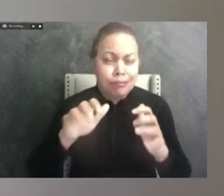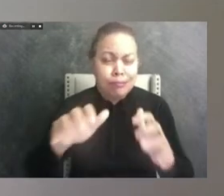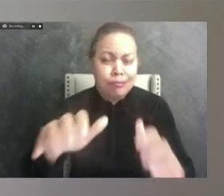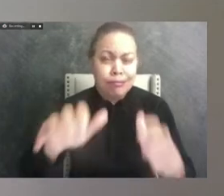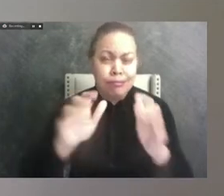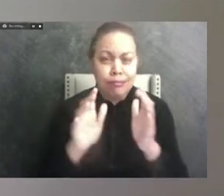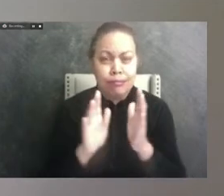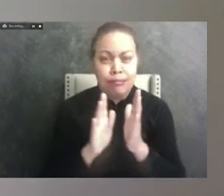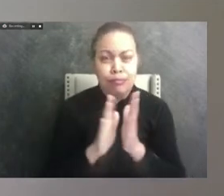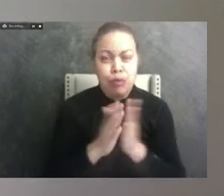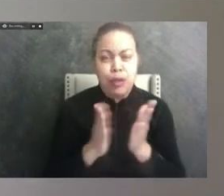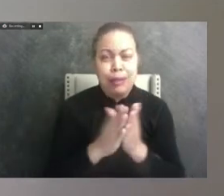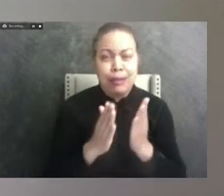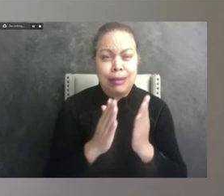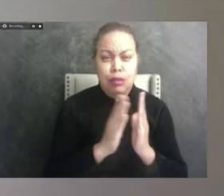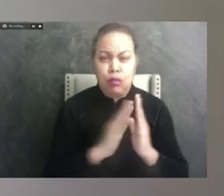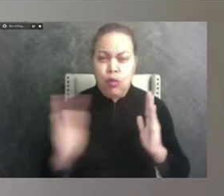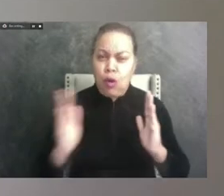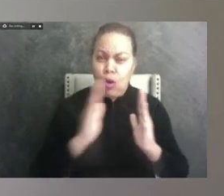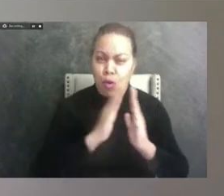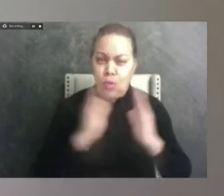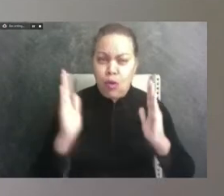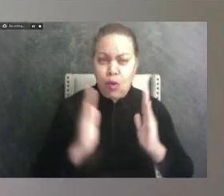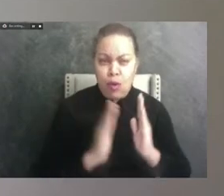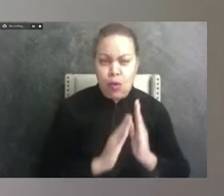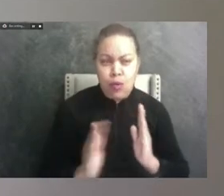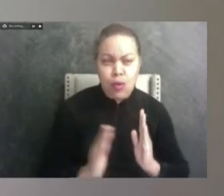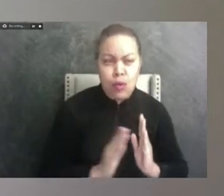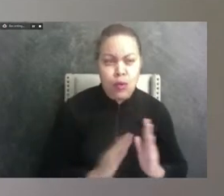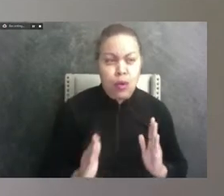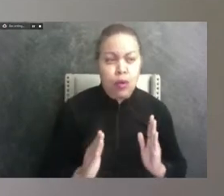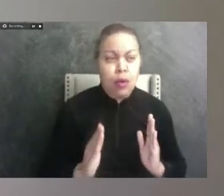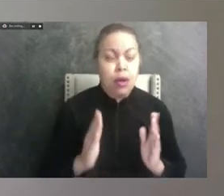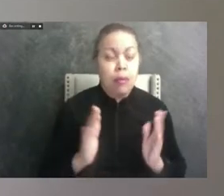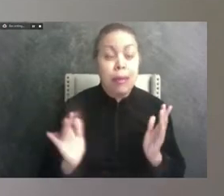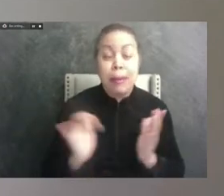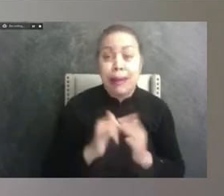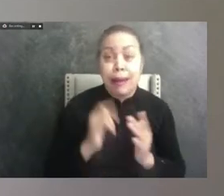in rows like weight or gold bullion,